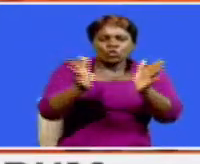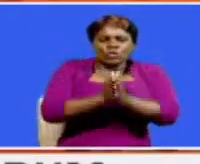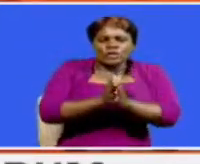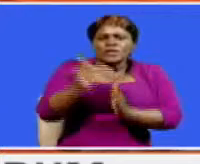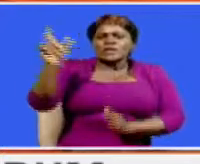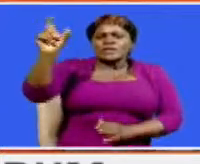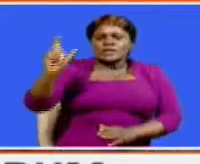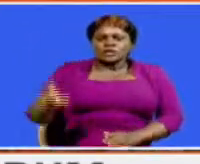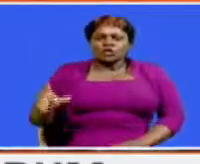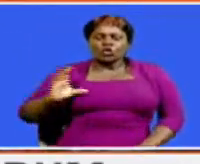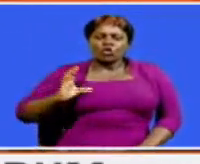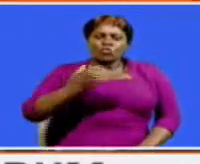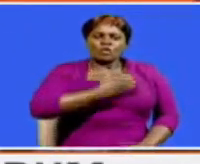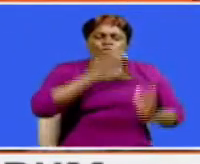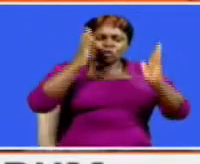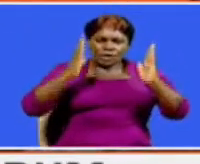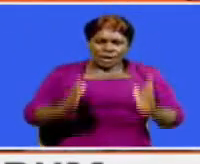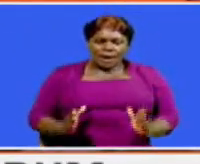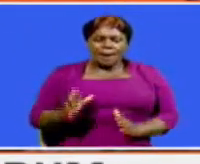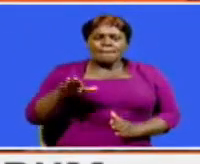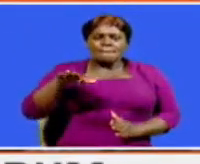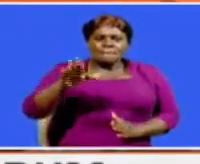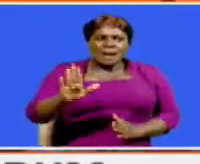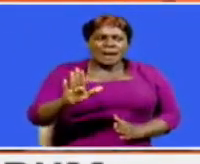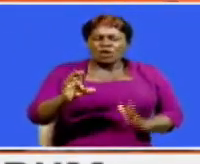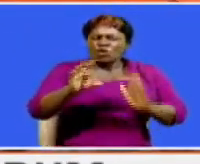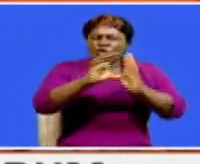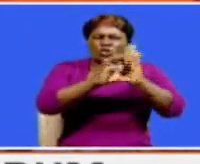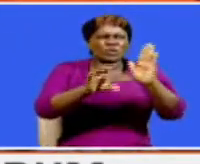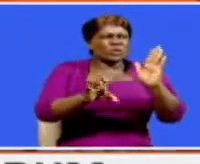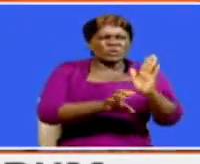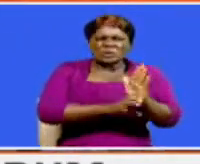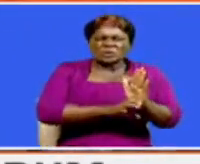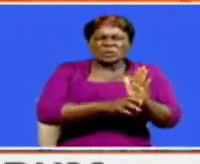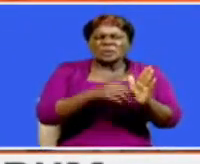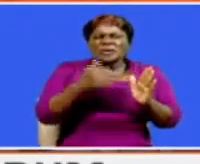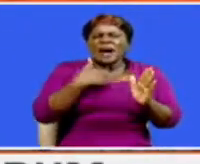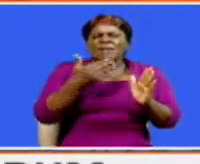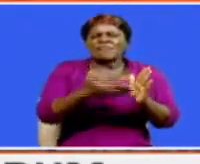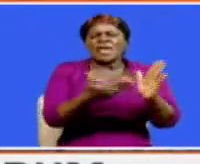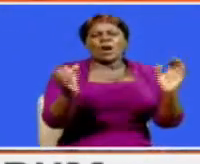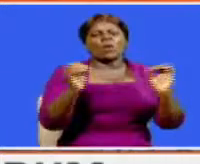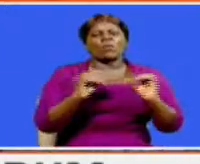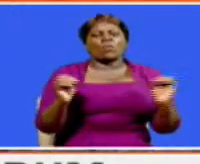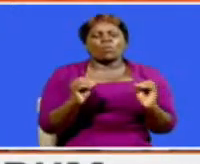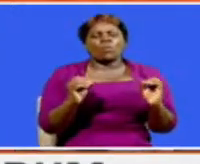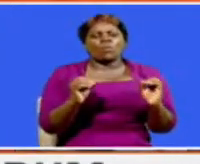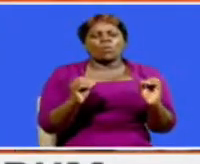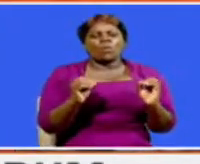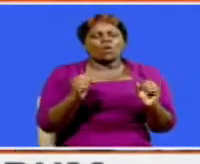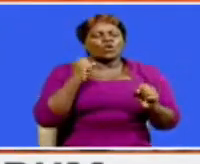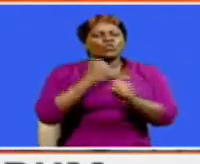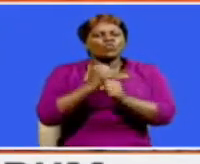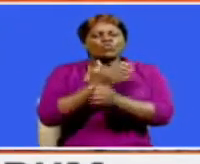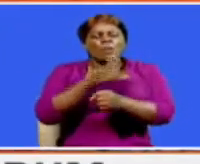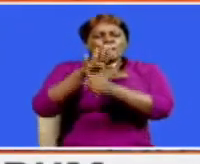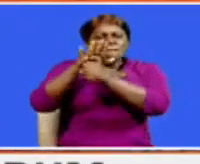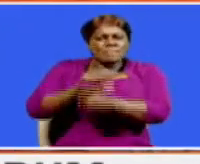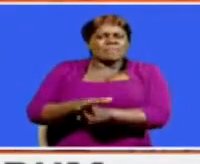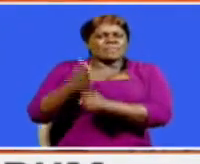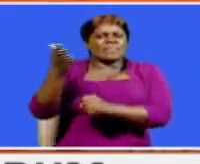regional commissioner ambaye kikatiba inatakana kuwa ameenda nyumbani, wamefanya mambo ya ukatili